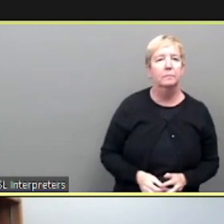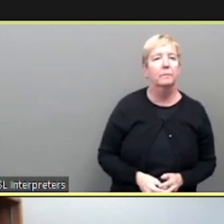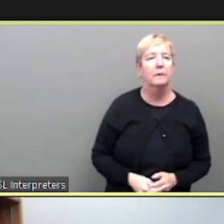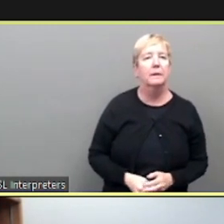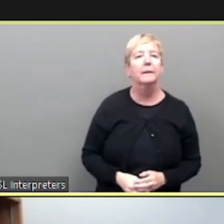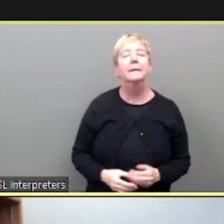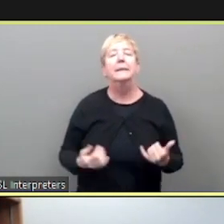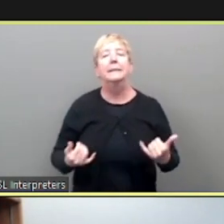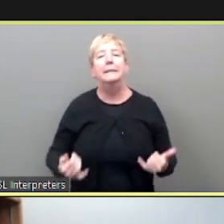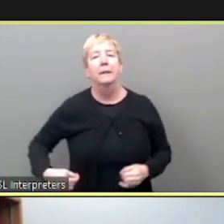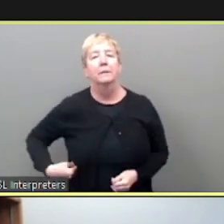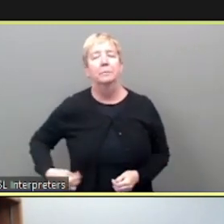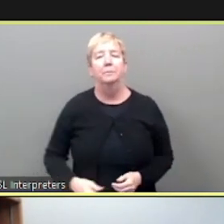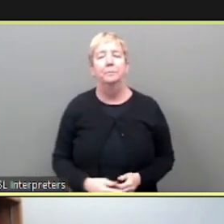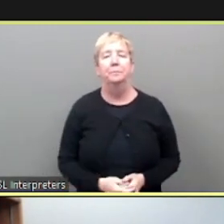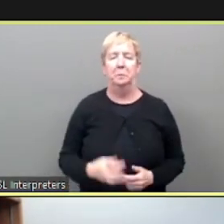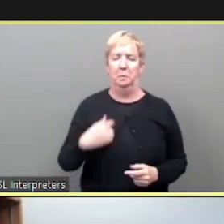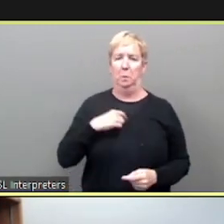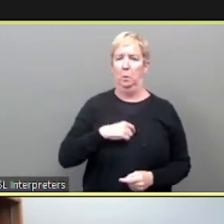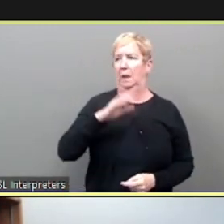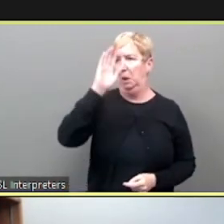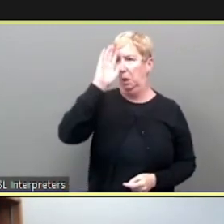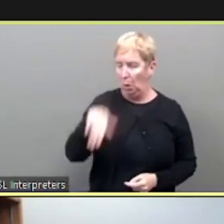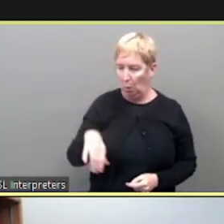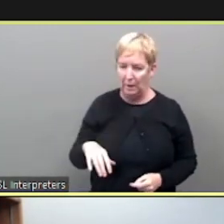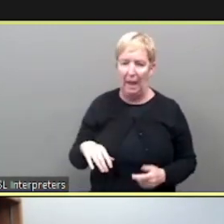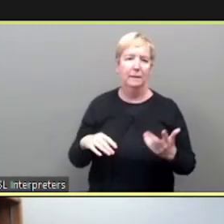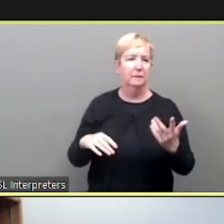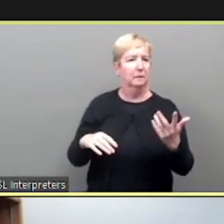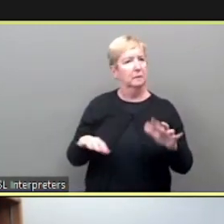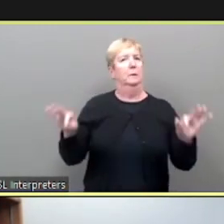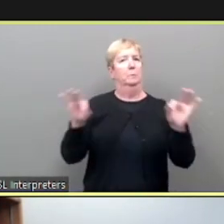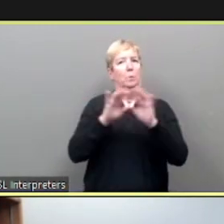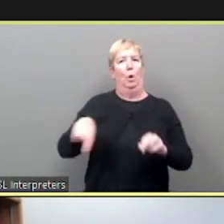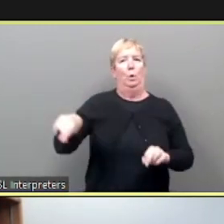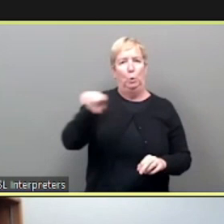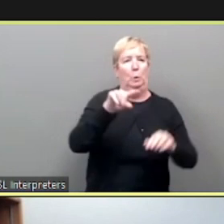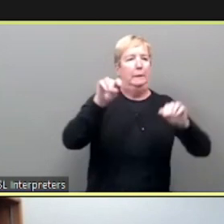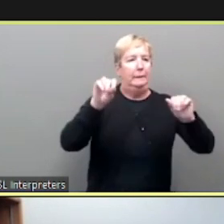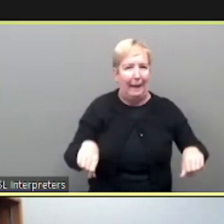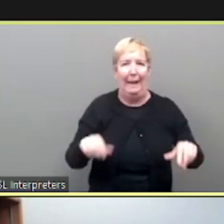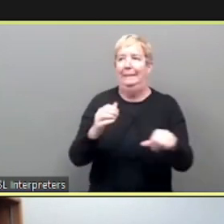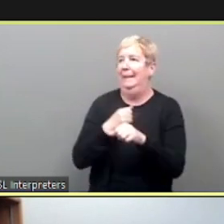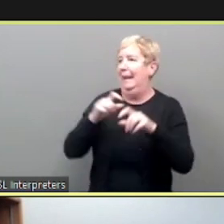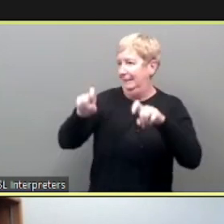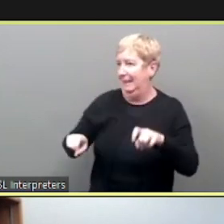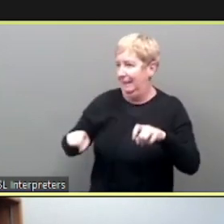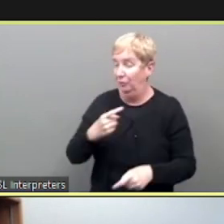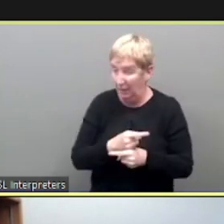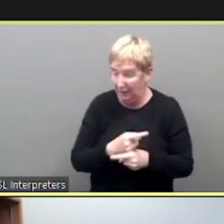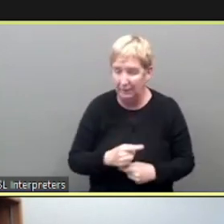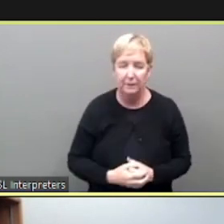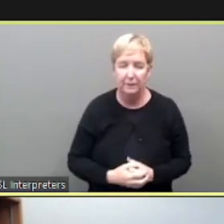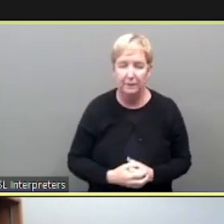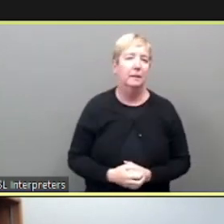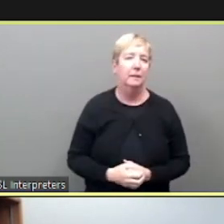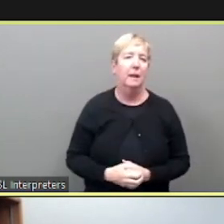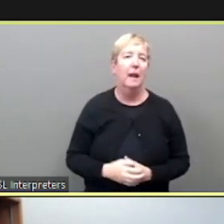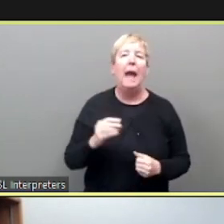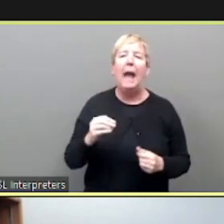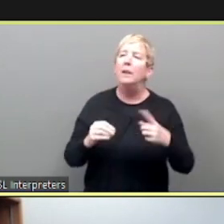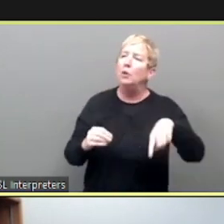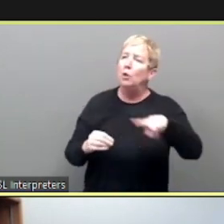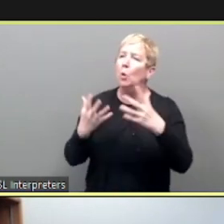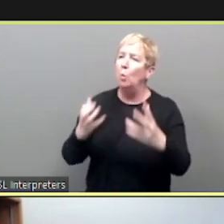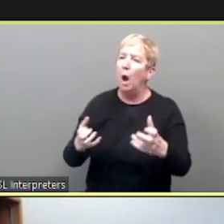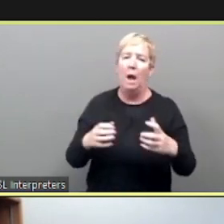slide. So we know that access to testing is paramount, and access to a rapid